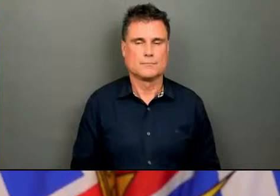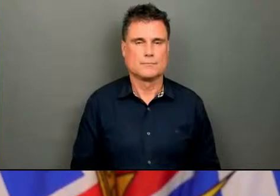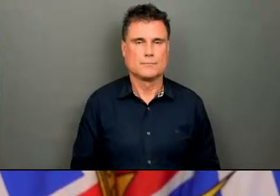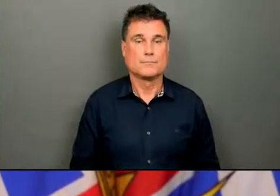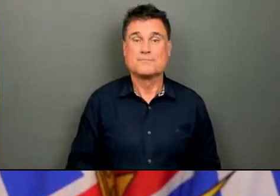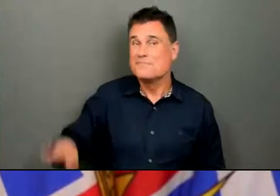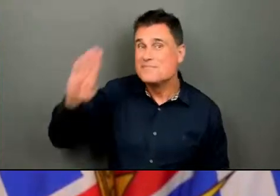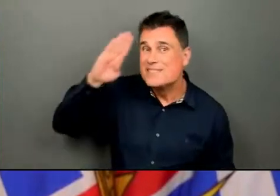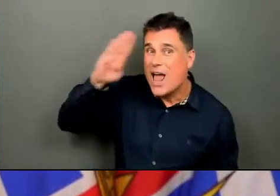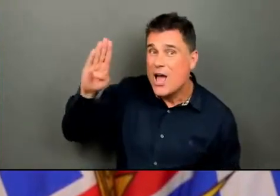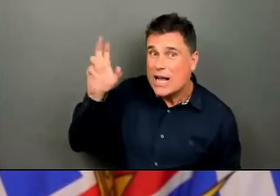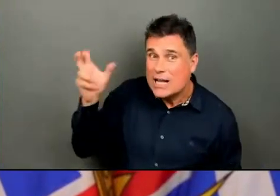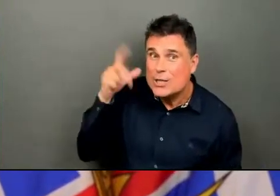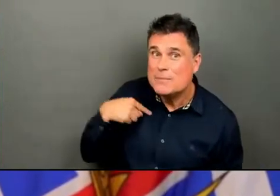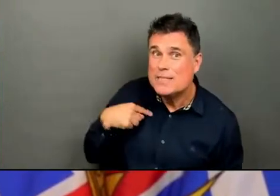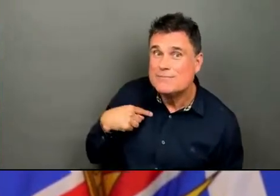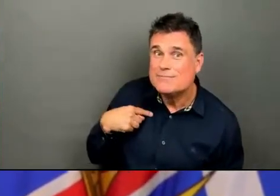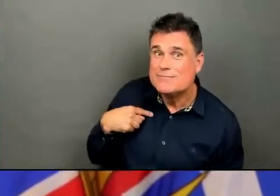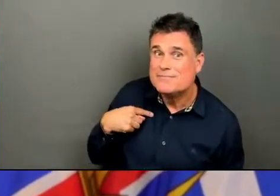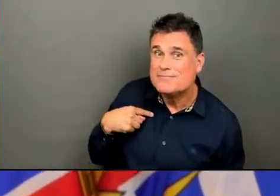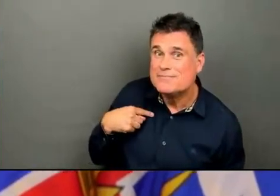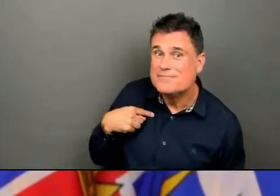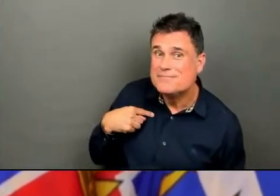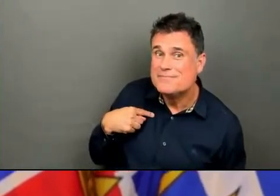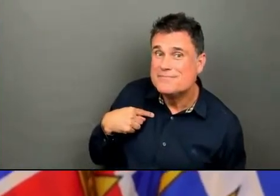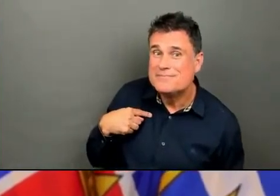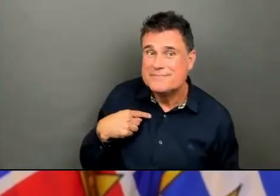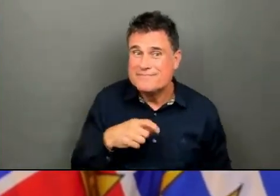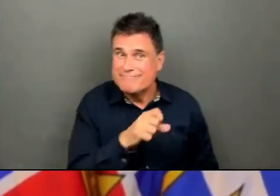Hi there, can you hear me? Go ahead.